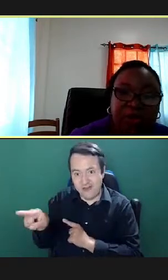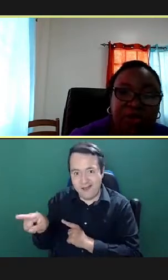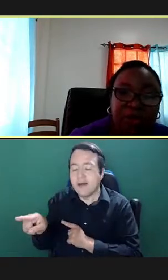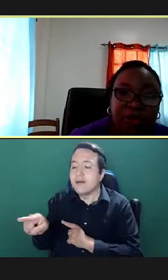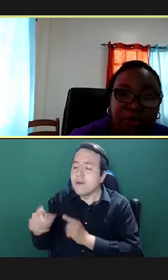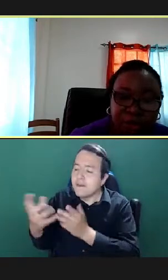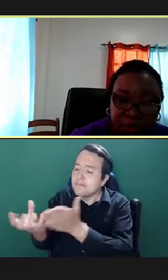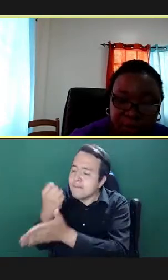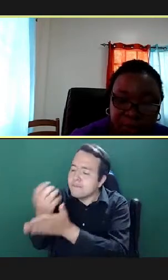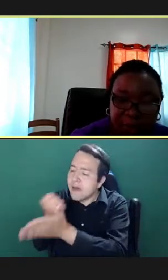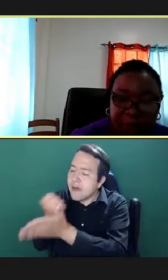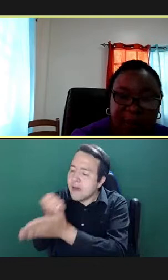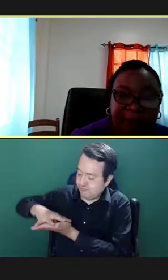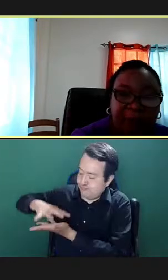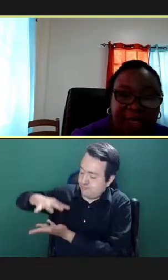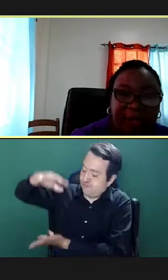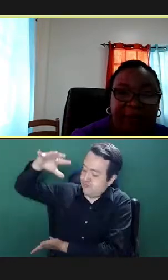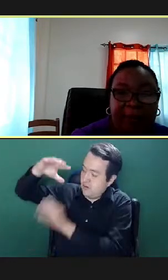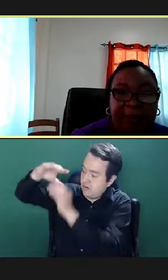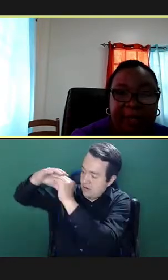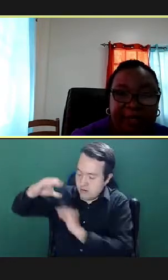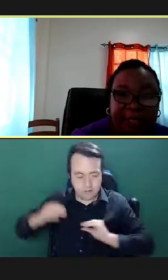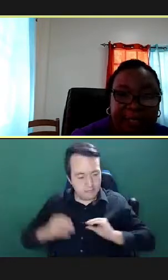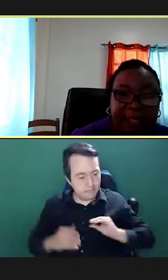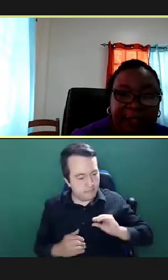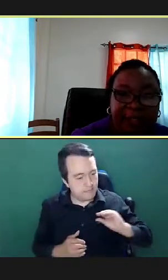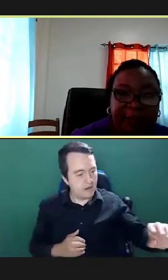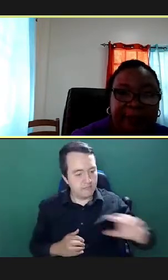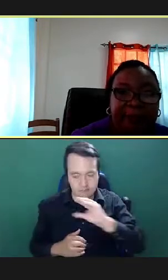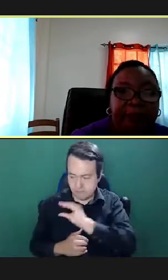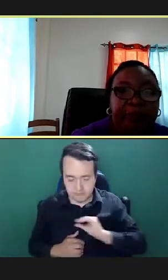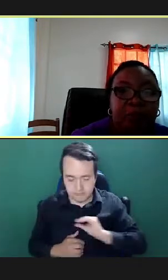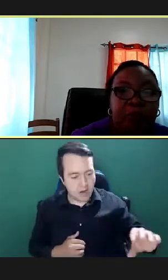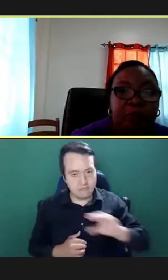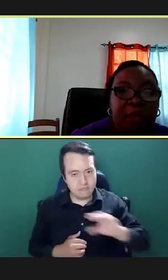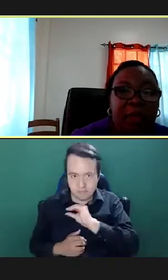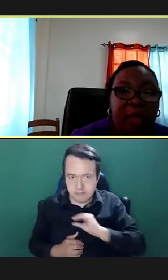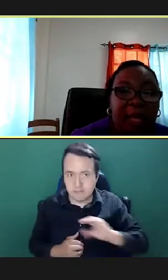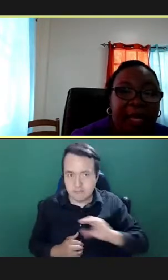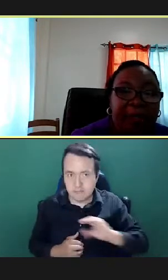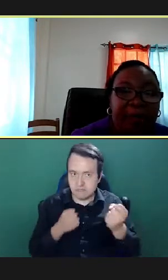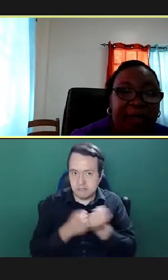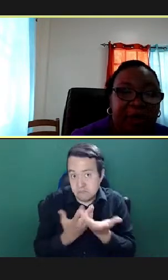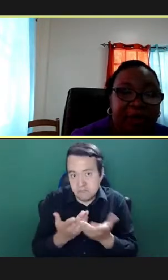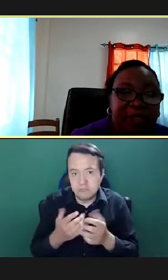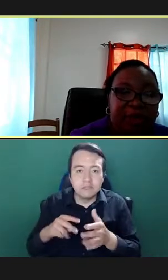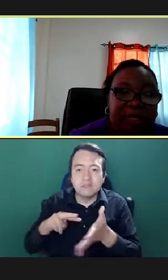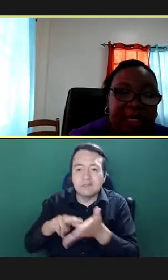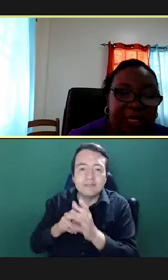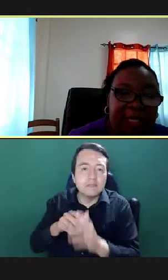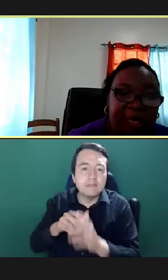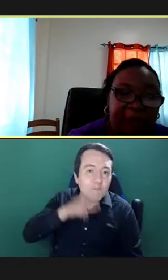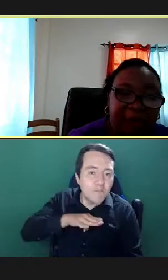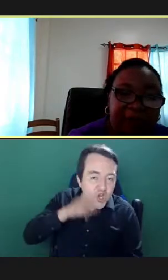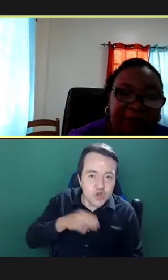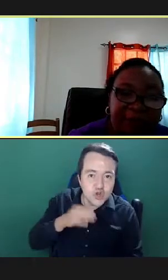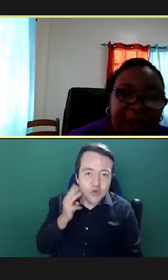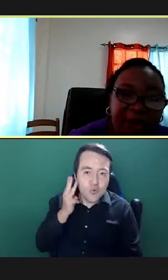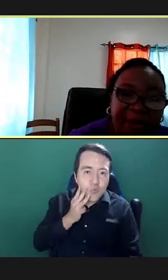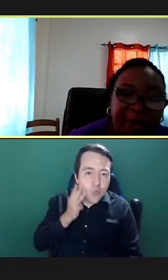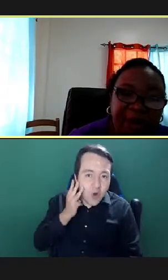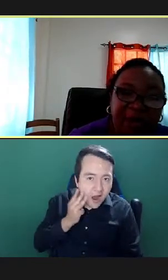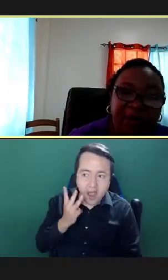go to funding for mental health. And we also need a lot